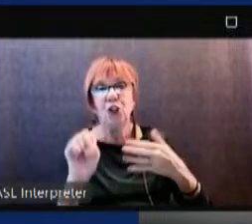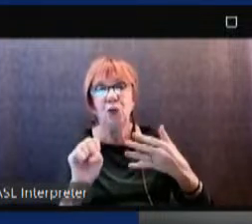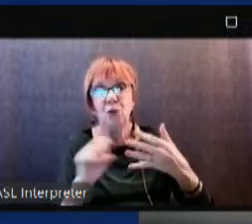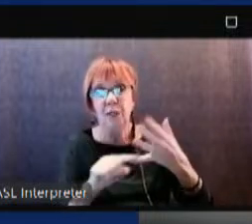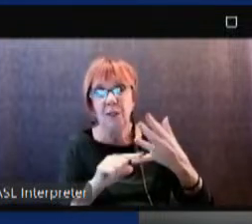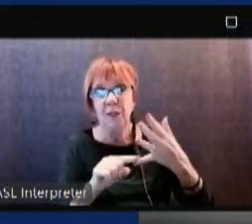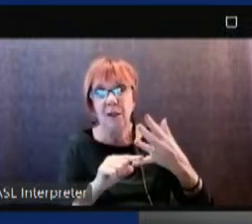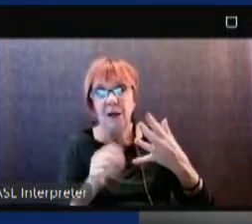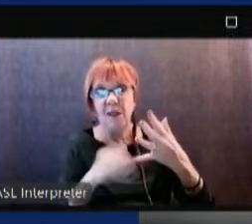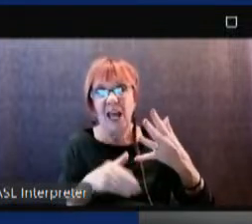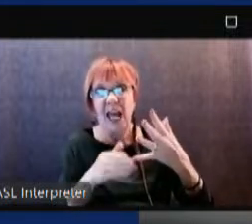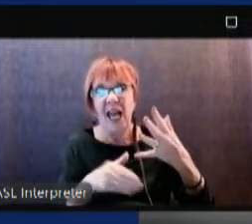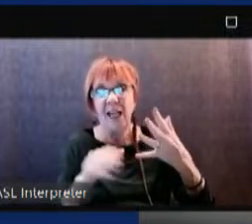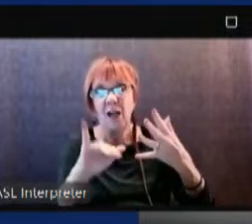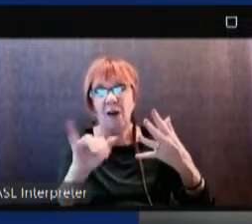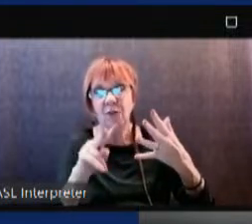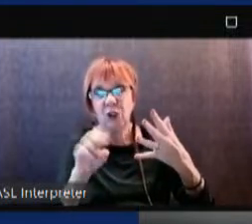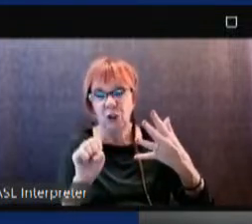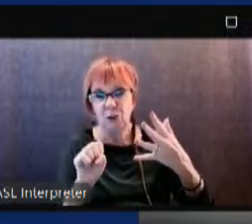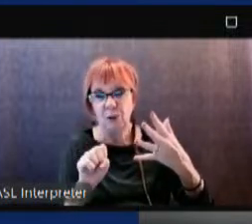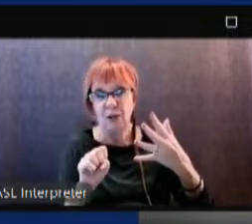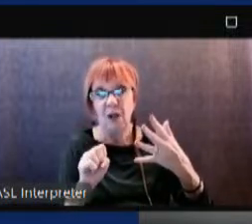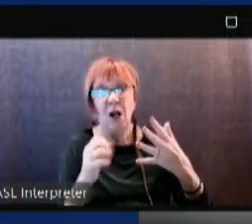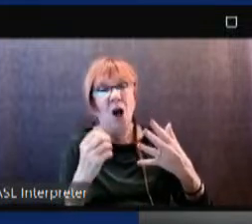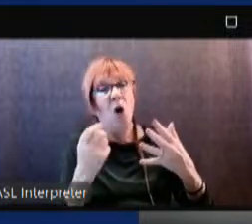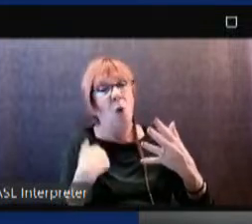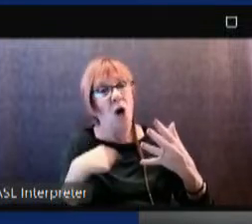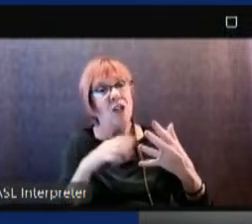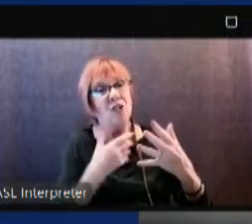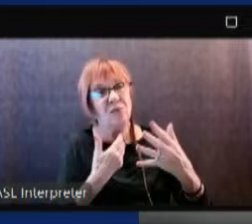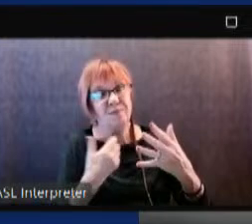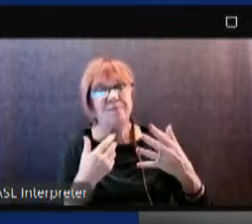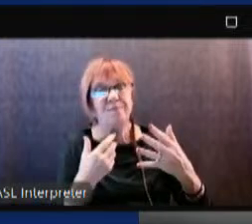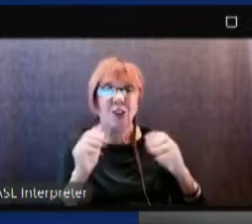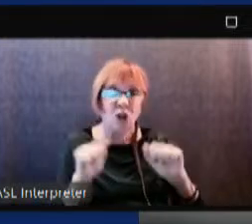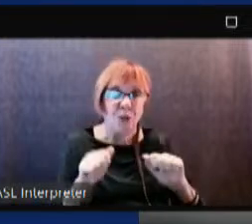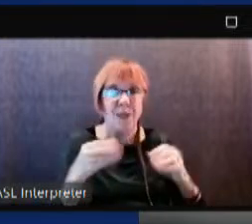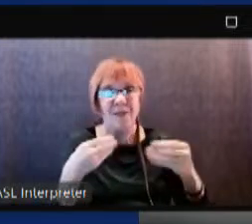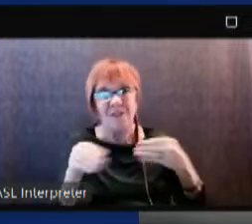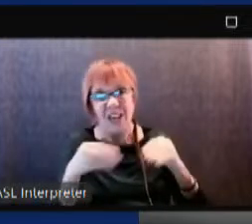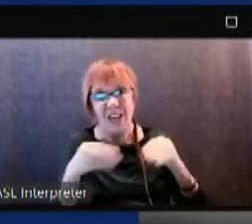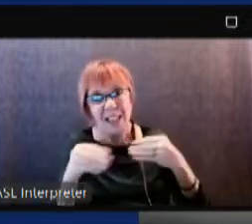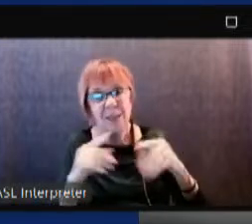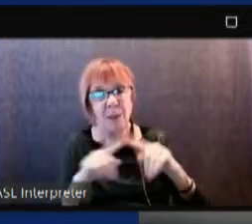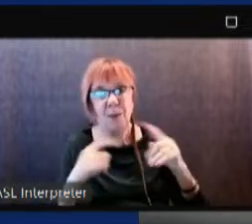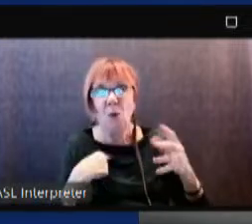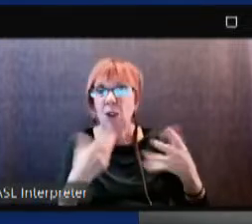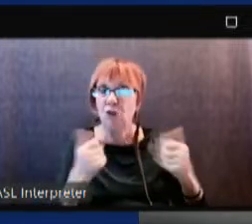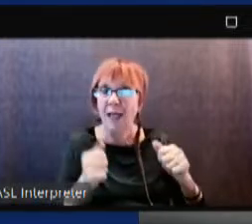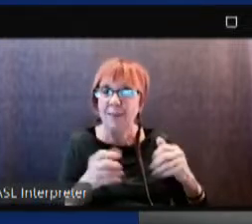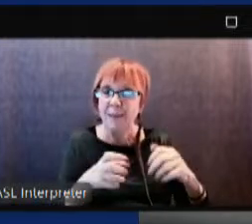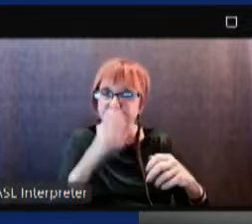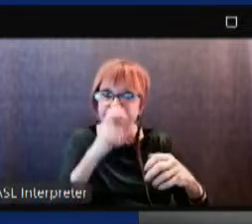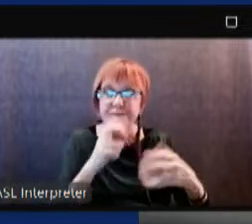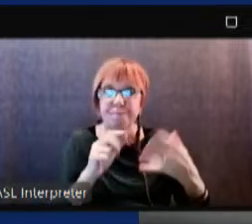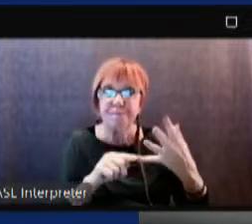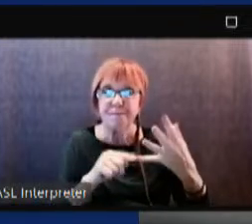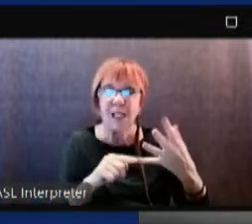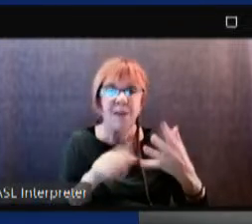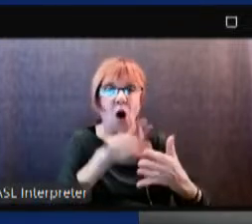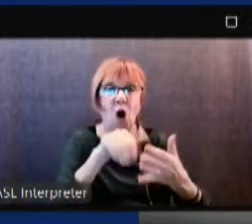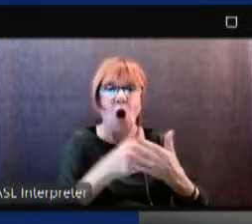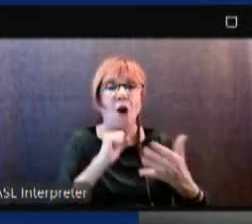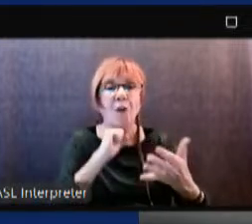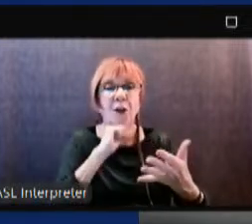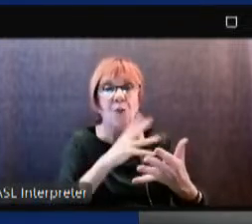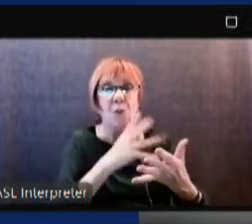That date could be flexible, but right now we're trying to hold that date to get the debris removal done for those